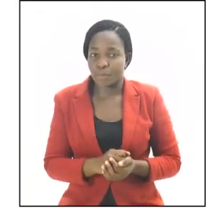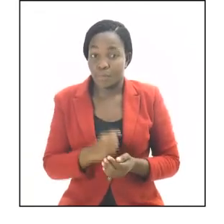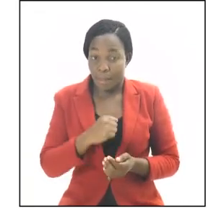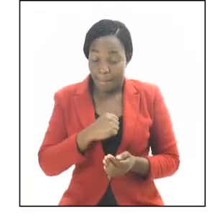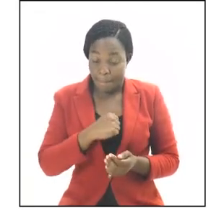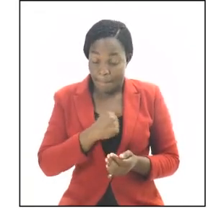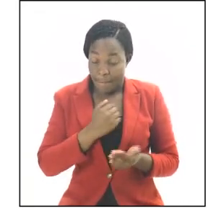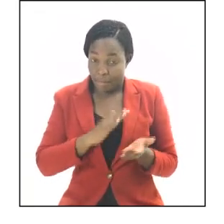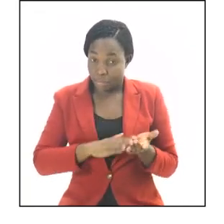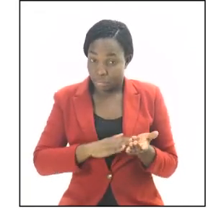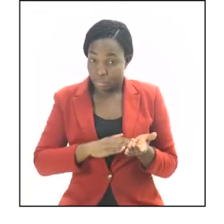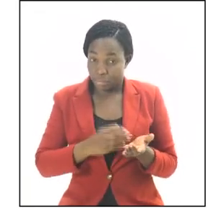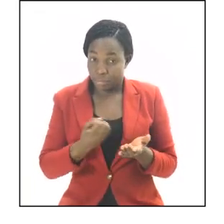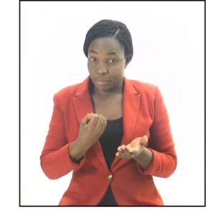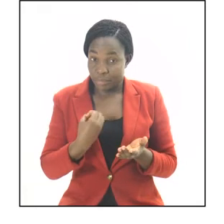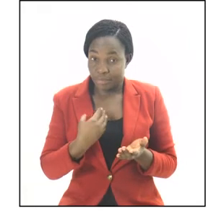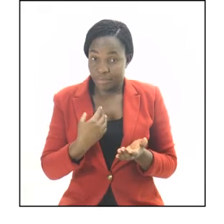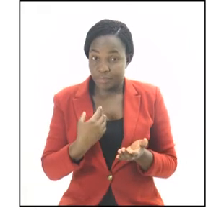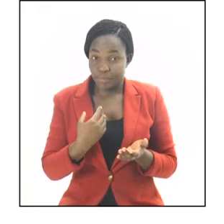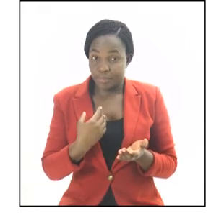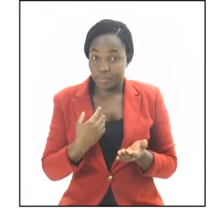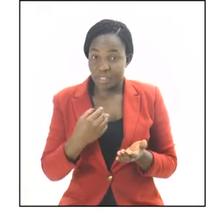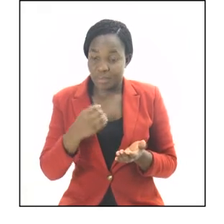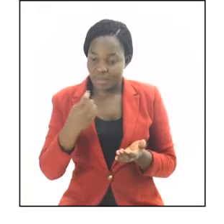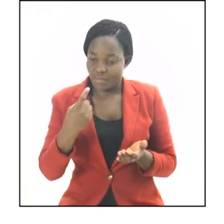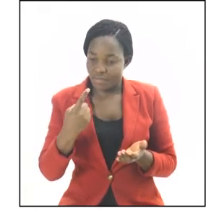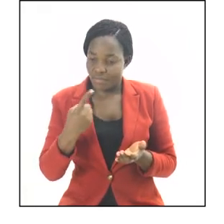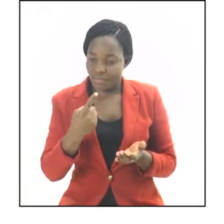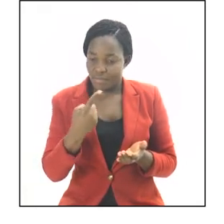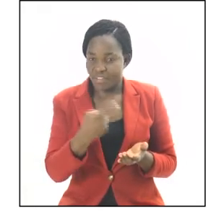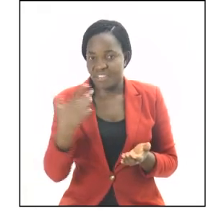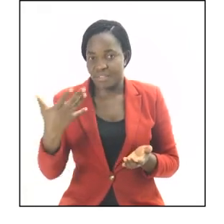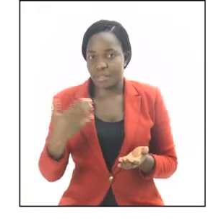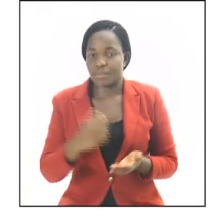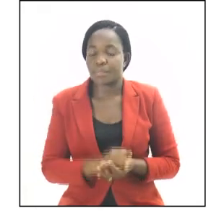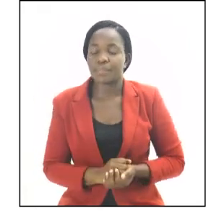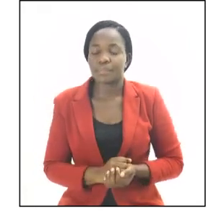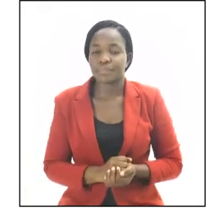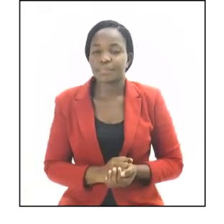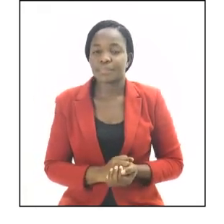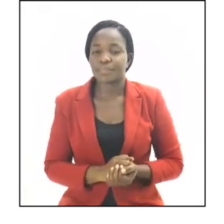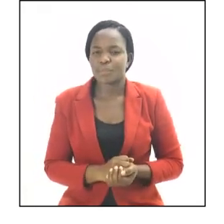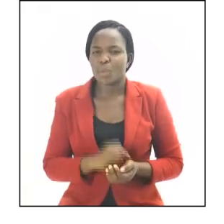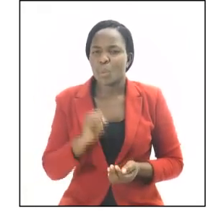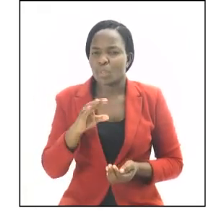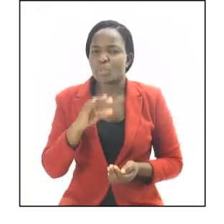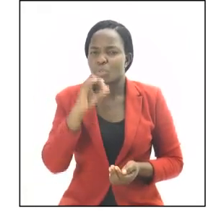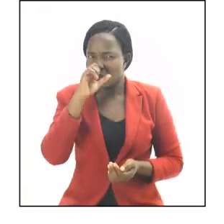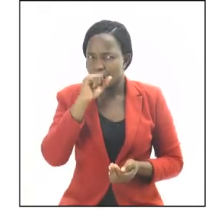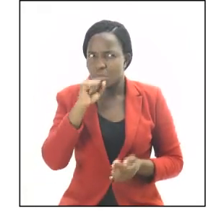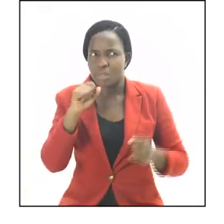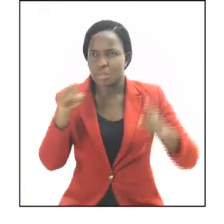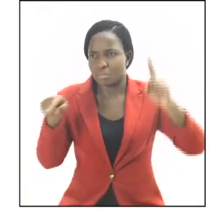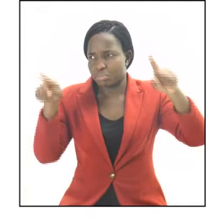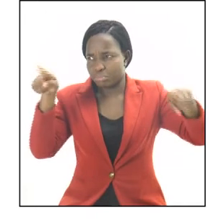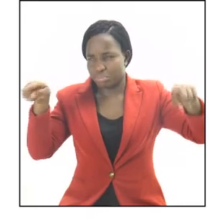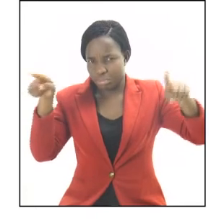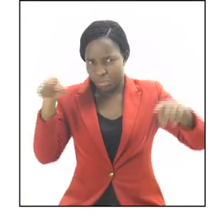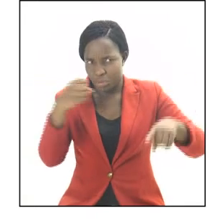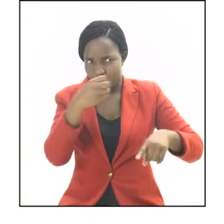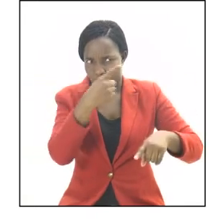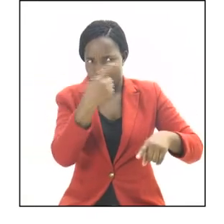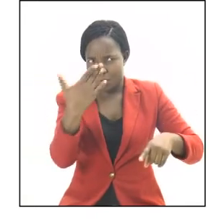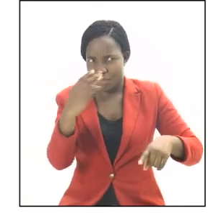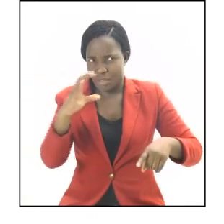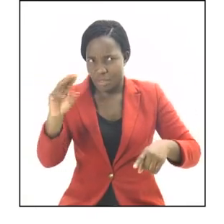calculator gives it as 15. Okay, so the missing side is then 15